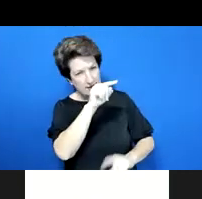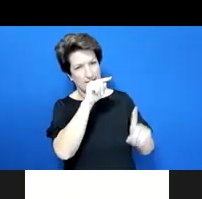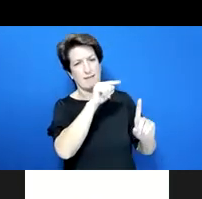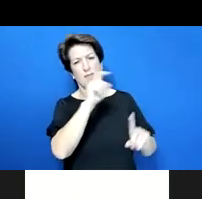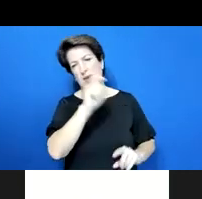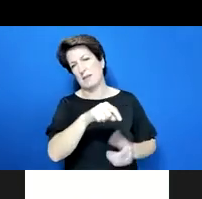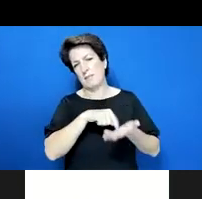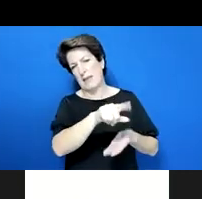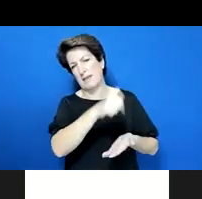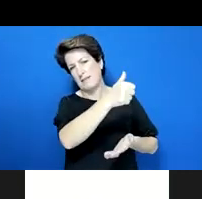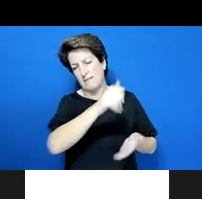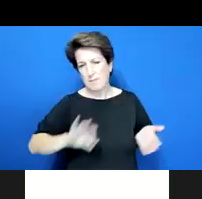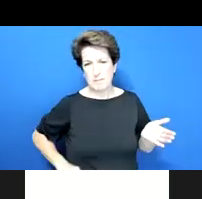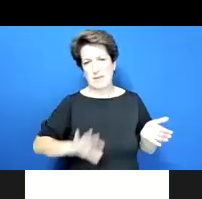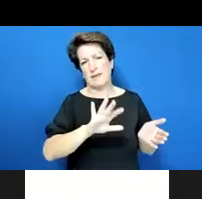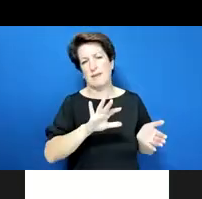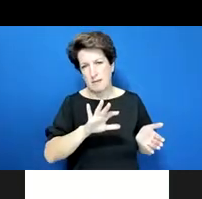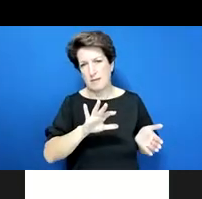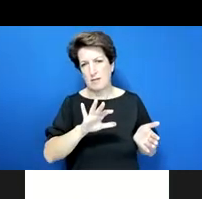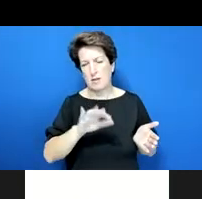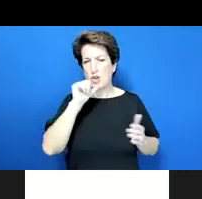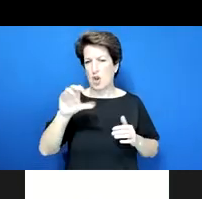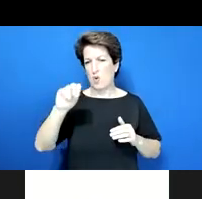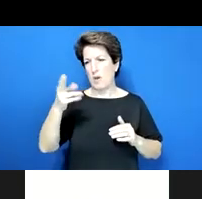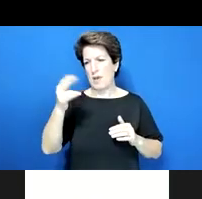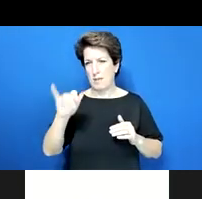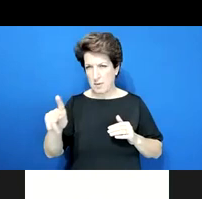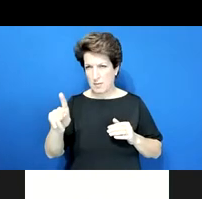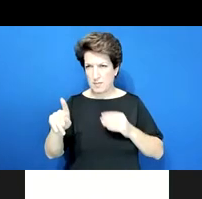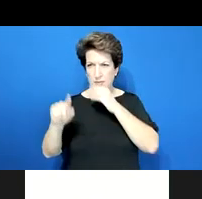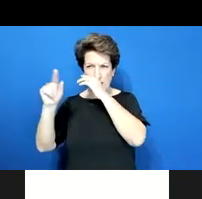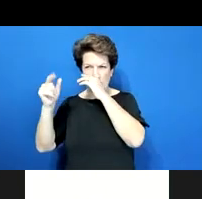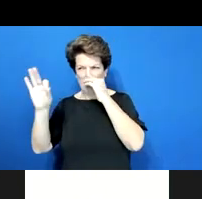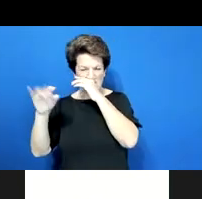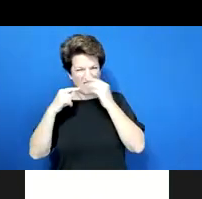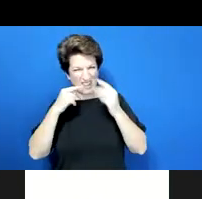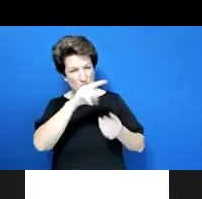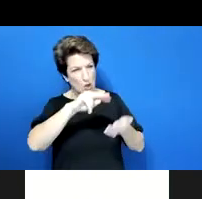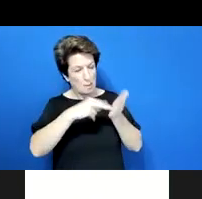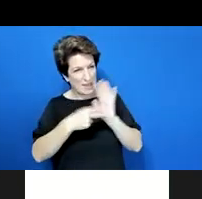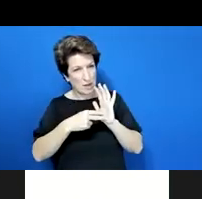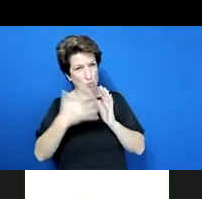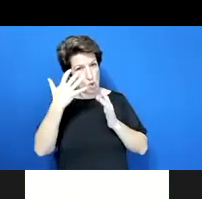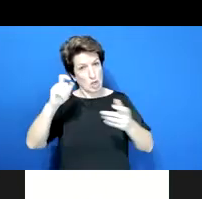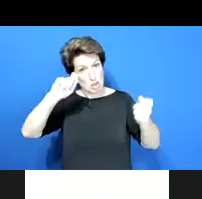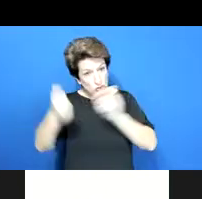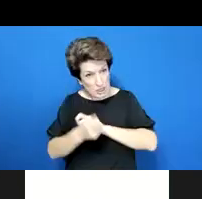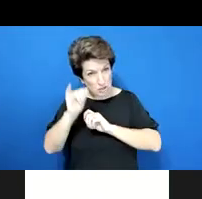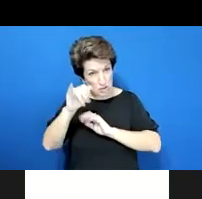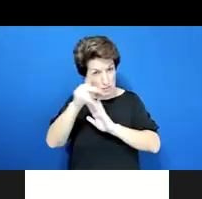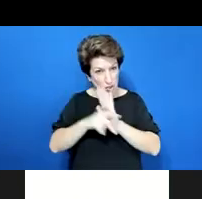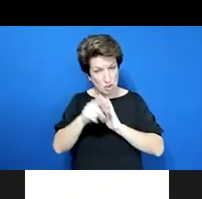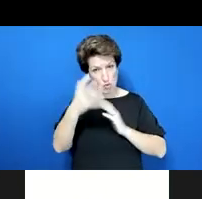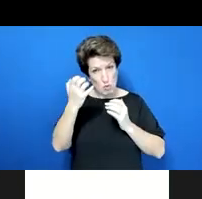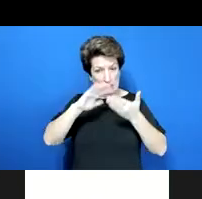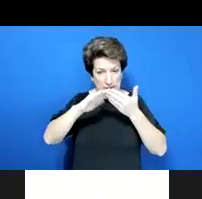pocket instead of the OHIP. Right, but are you saying, could that be changed? Is that what you're asking, so that the city or the province